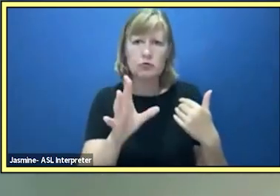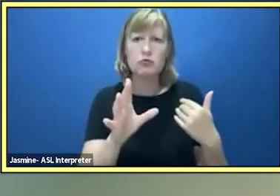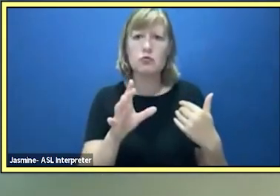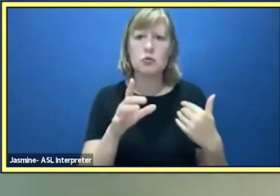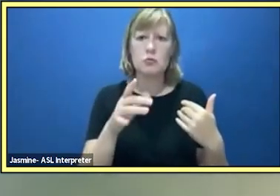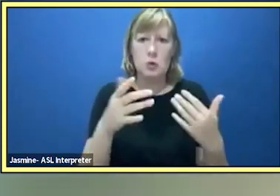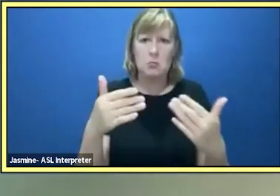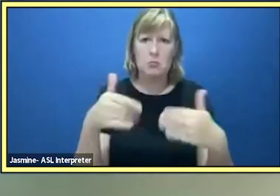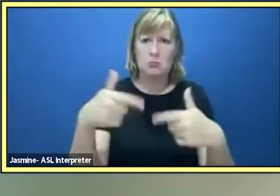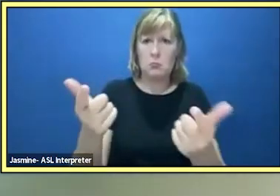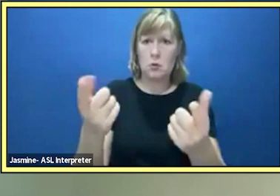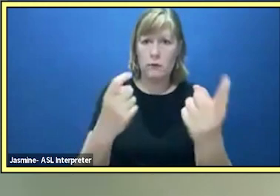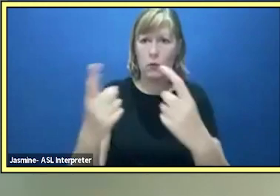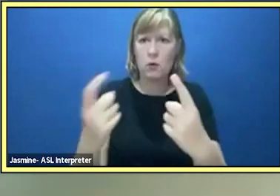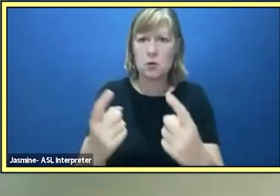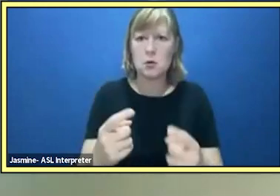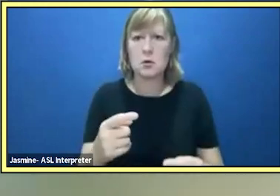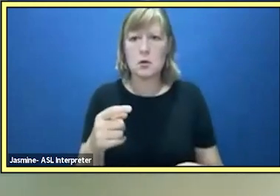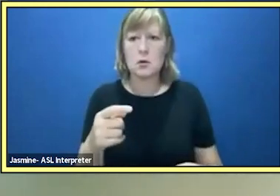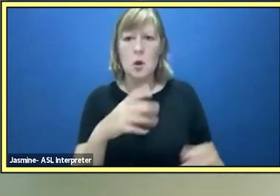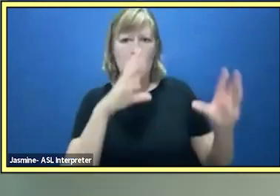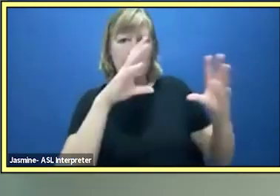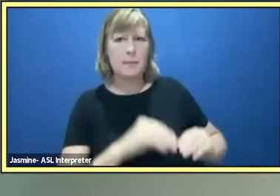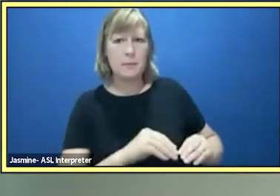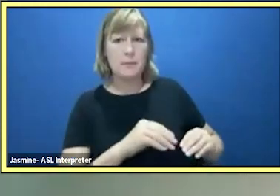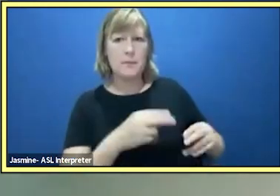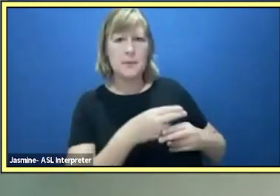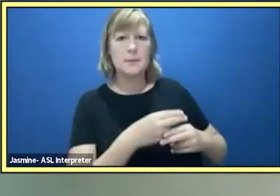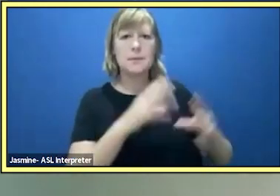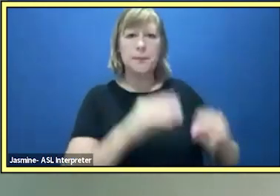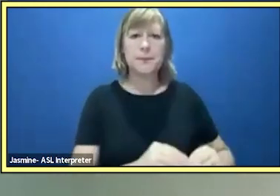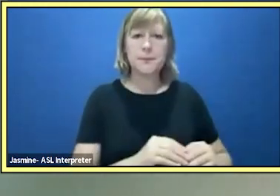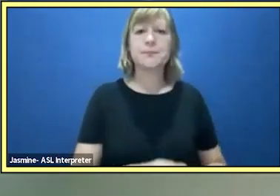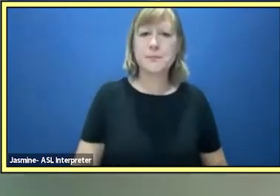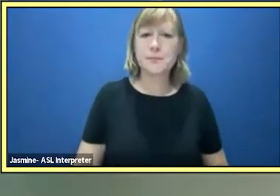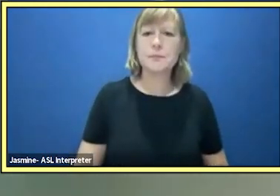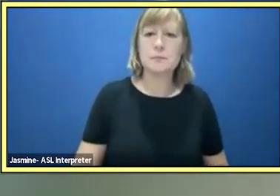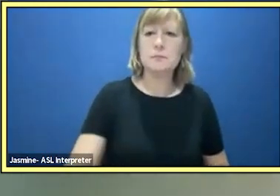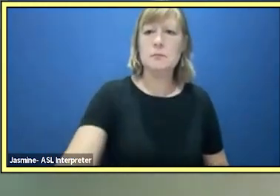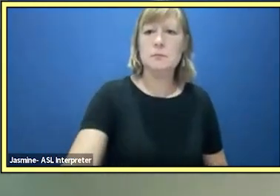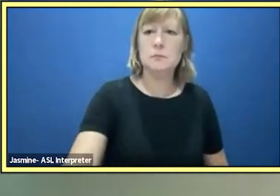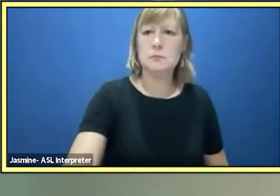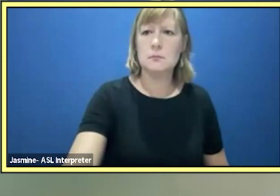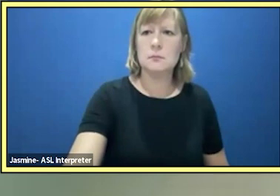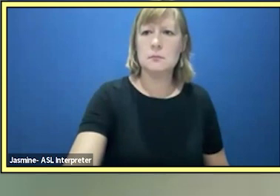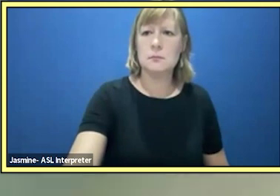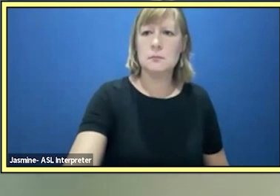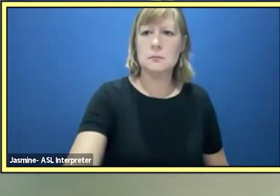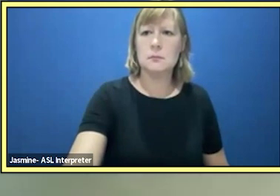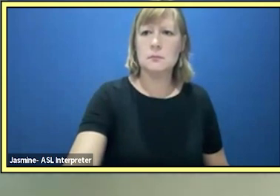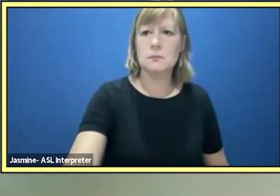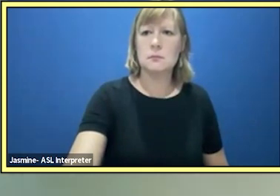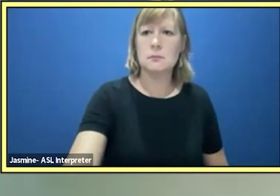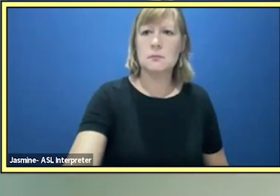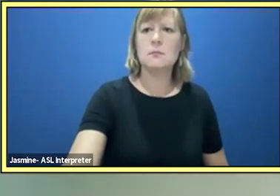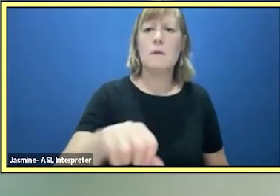what, how things will look in the future. And then I've got some other questions that I received through the mail that we can